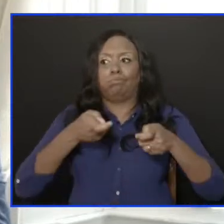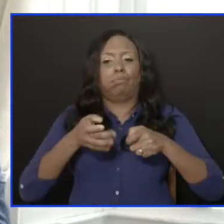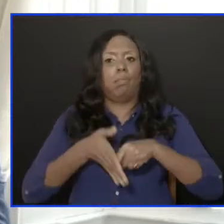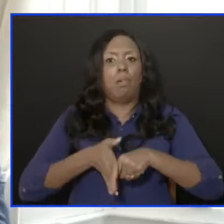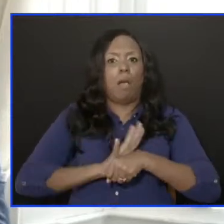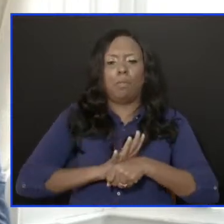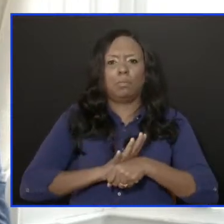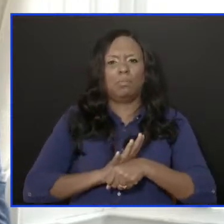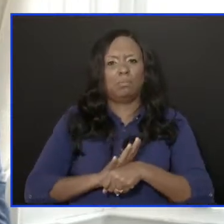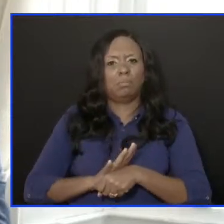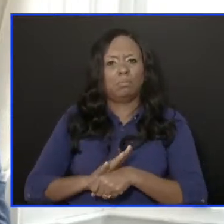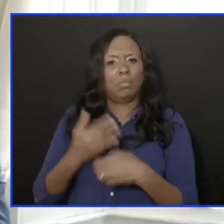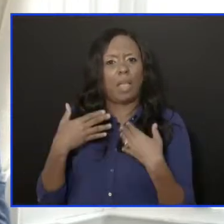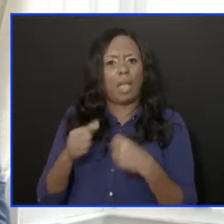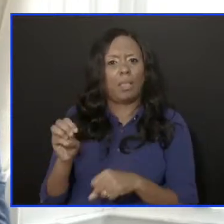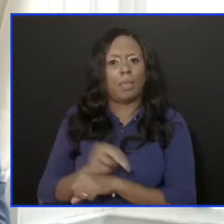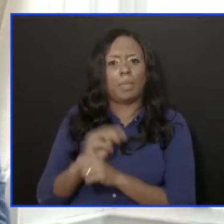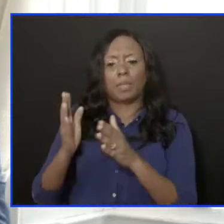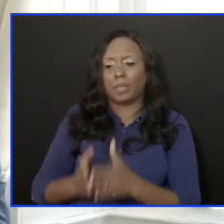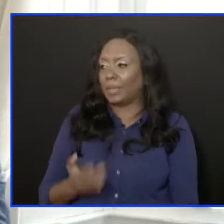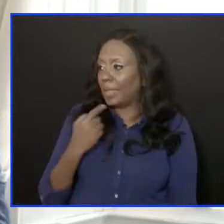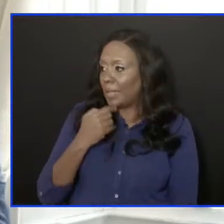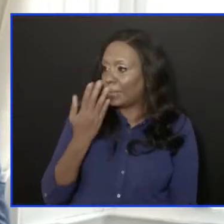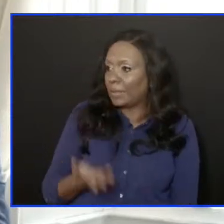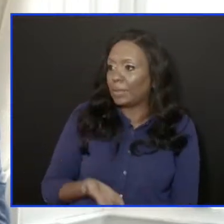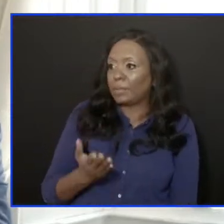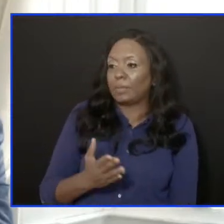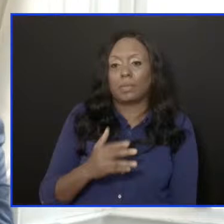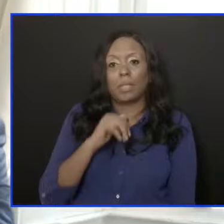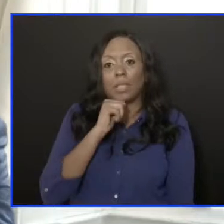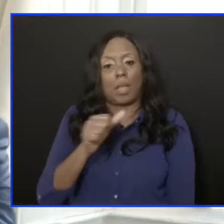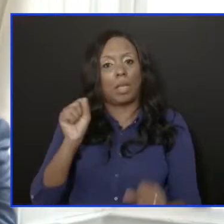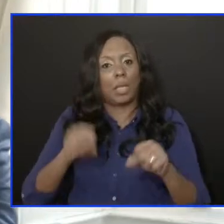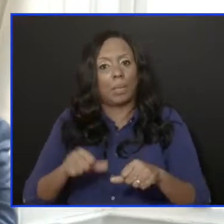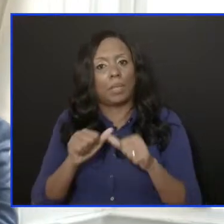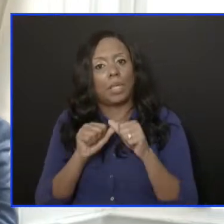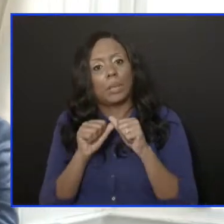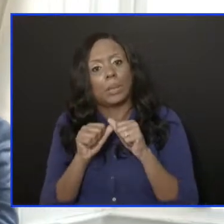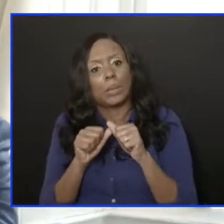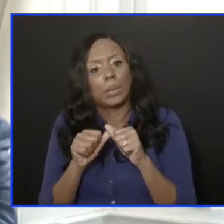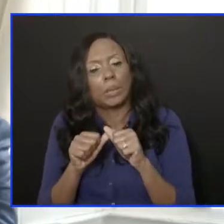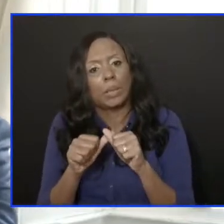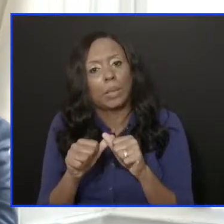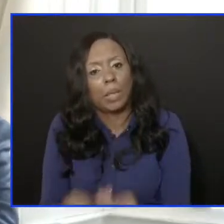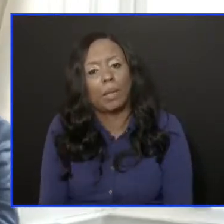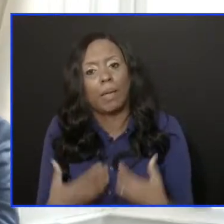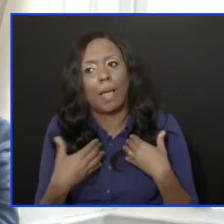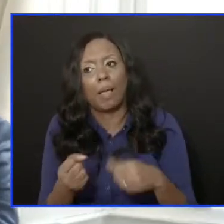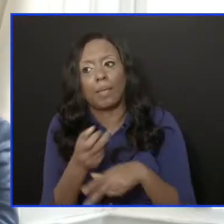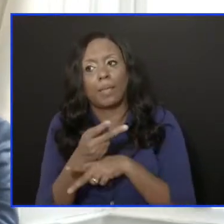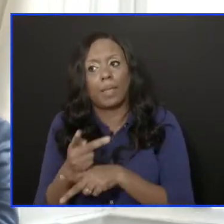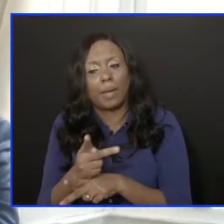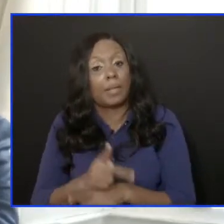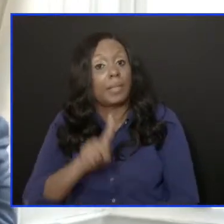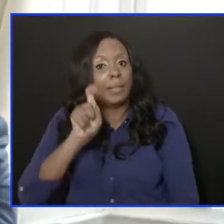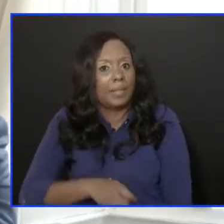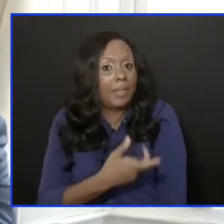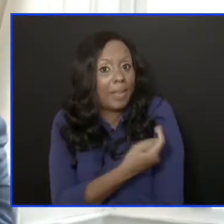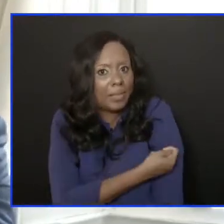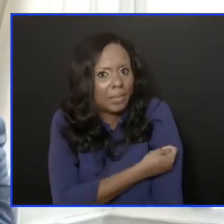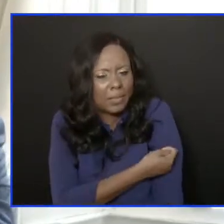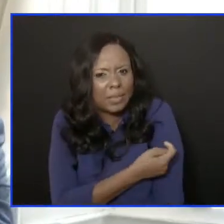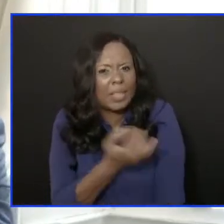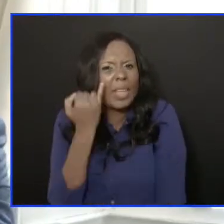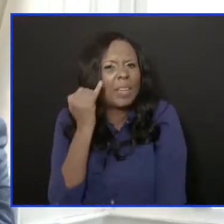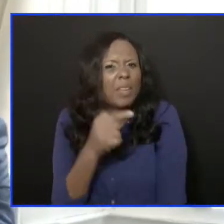able, and the minister said it, they were not able to maintain their healthcare system in the absence of a vaccinated population. And if you look